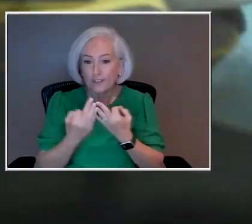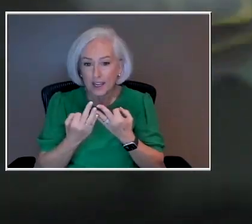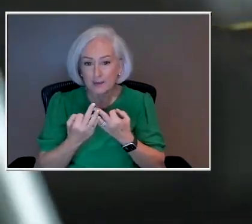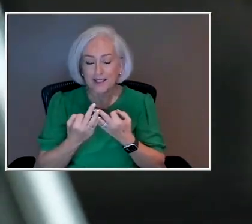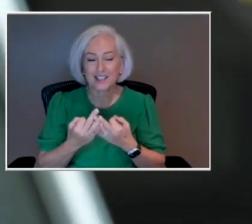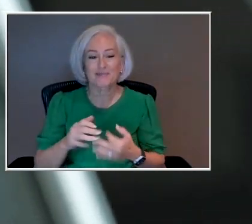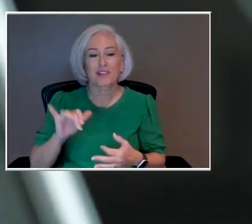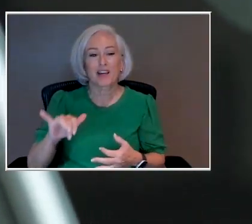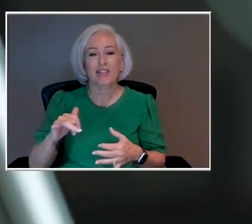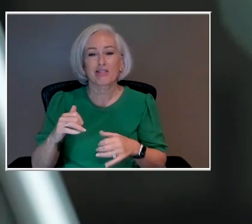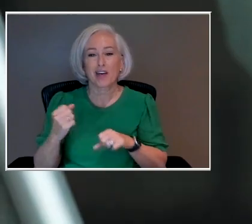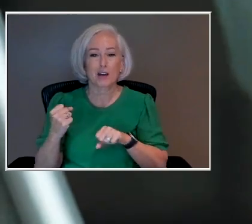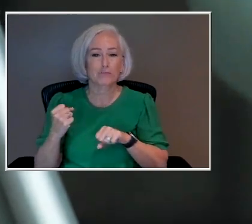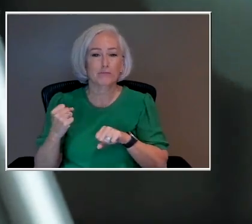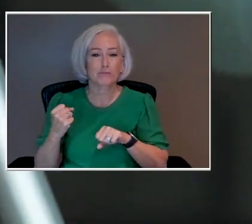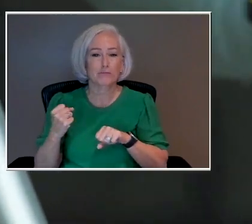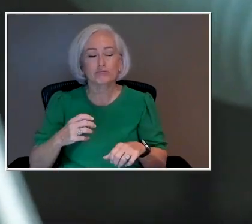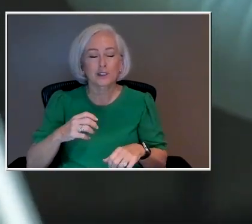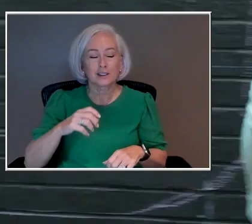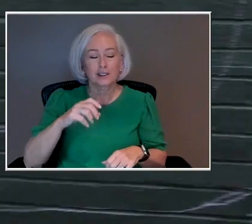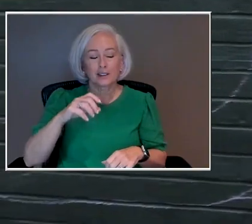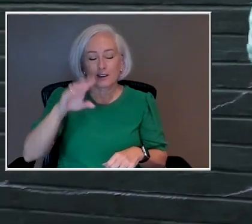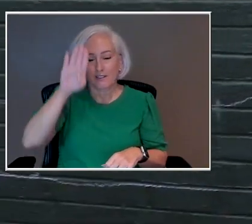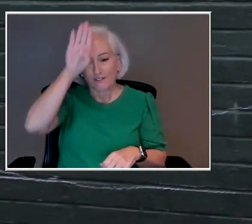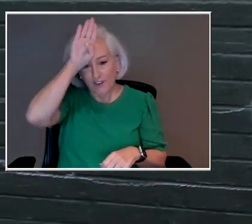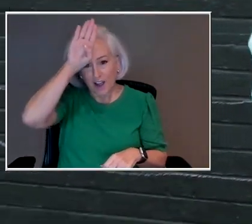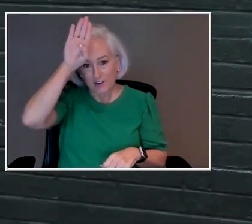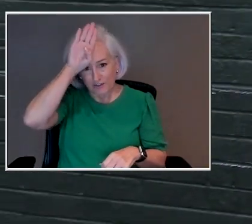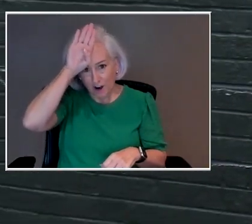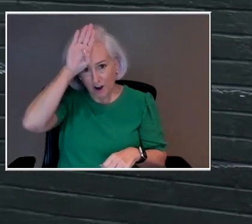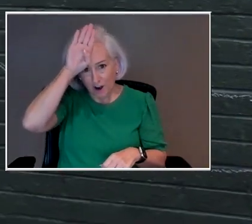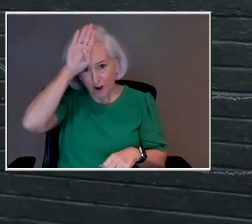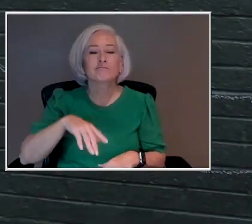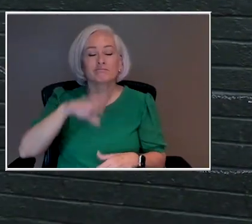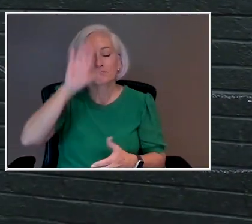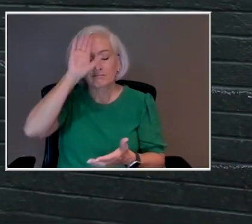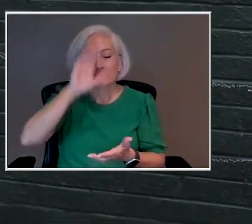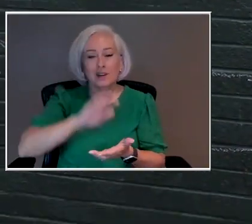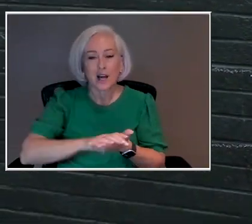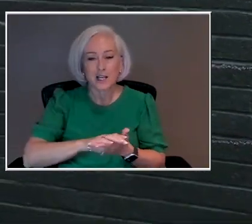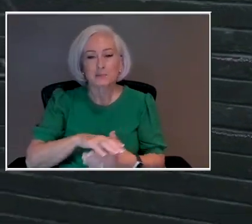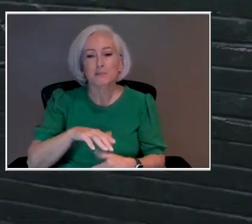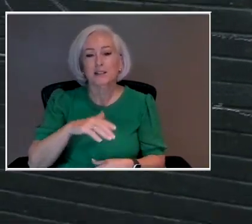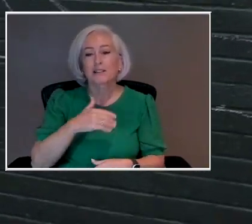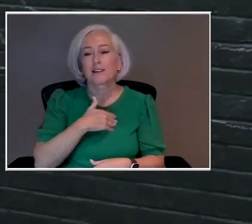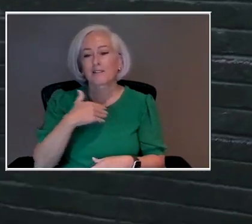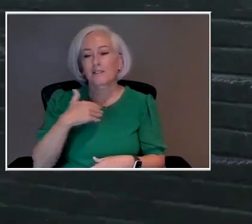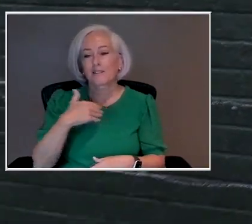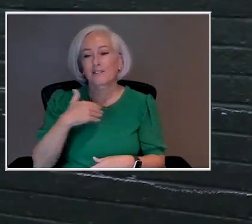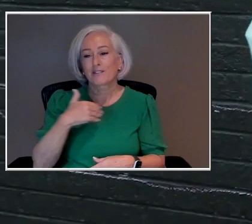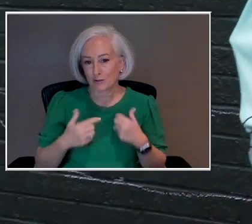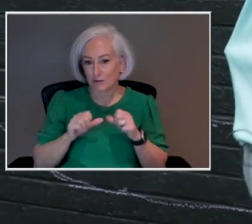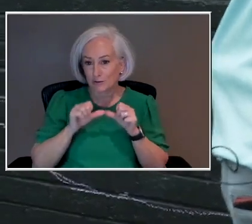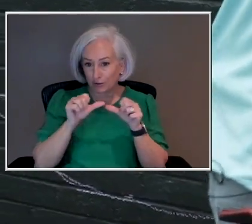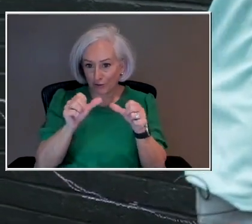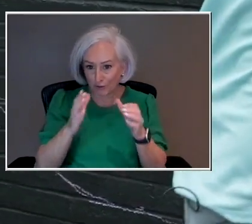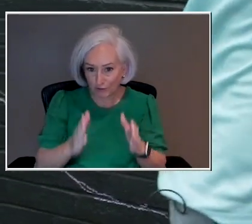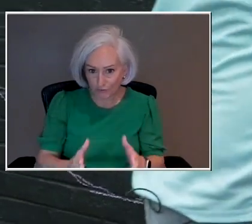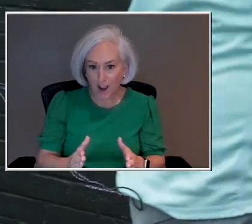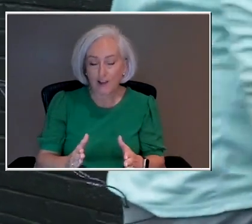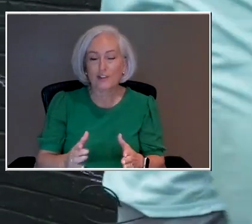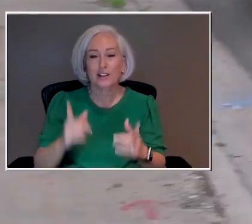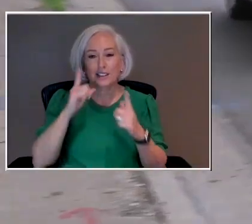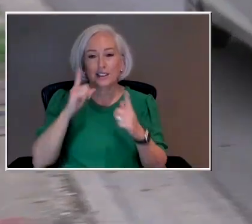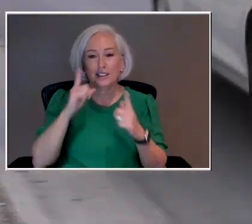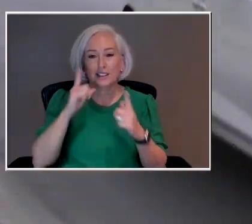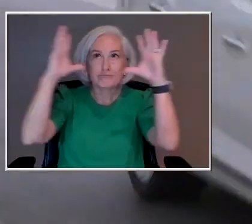breast cancer survivor decided to go big. The only hard edge we'll tape out will be where the 3-dimensional part goes